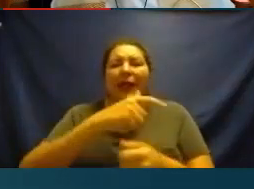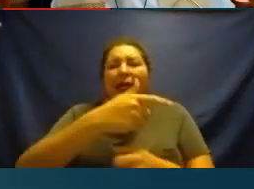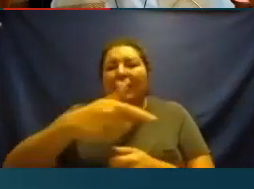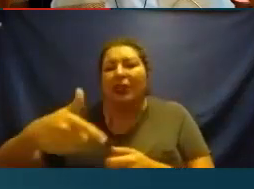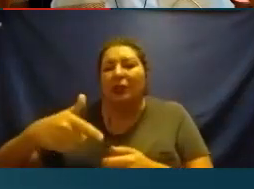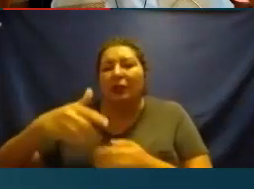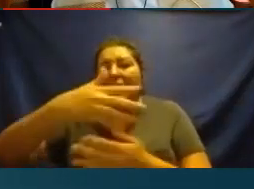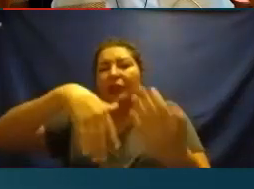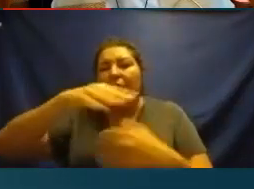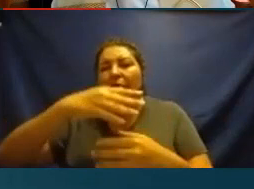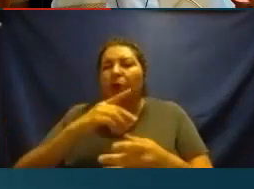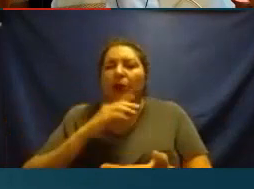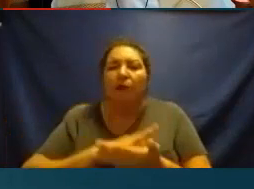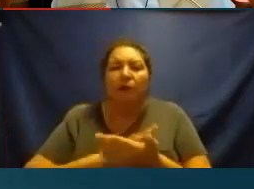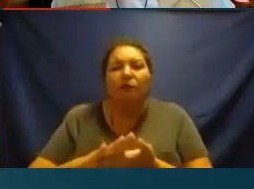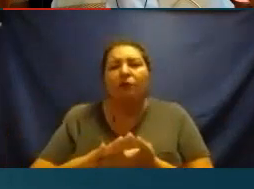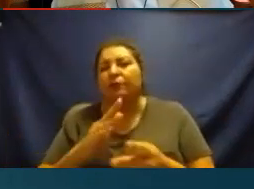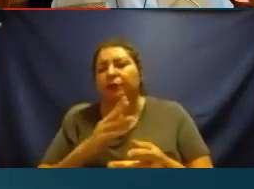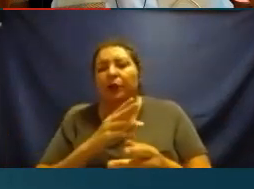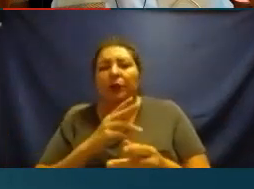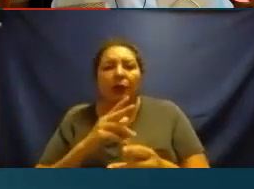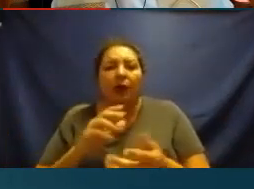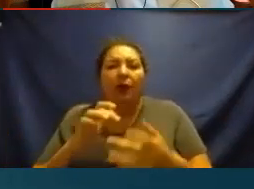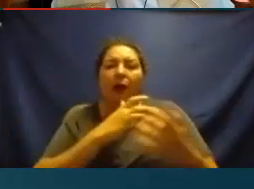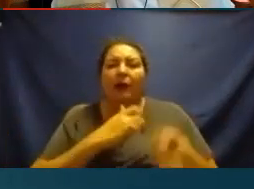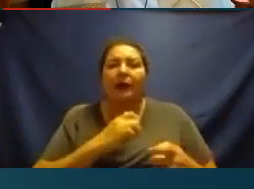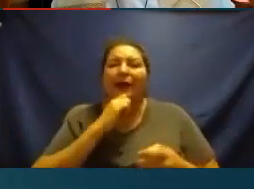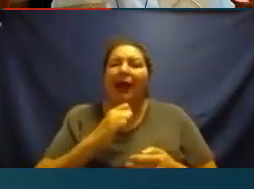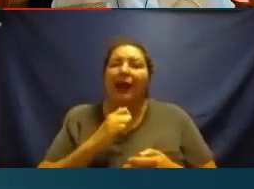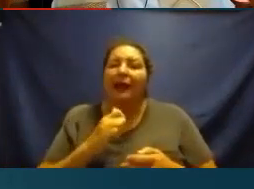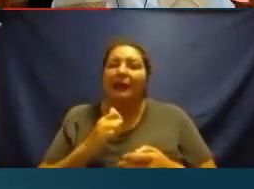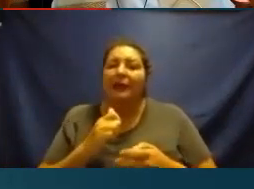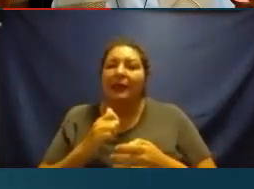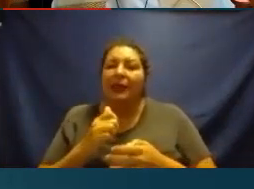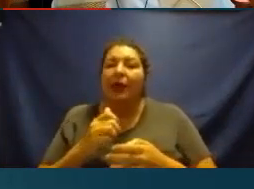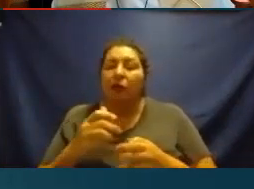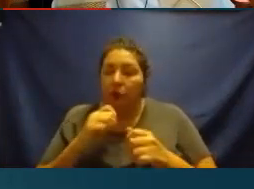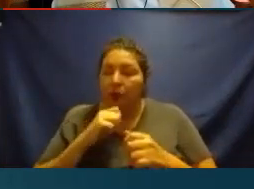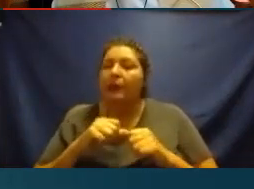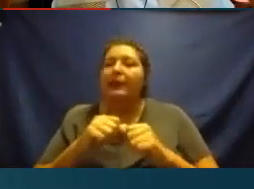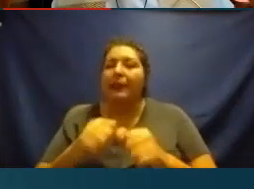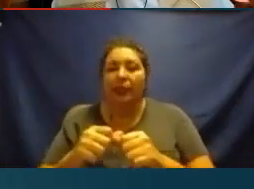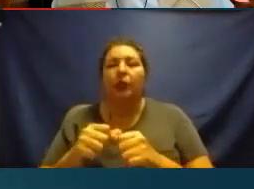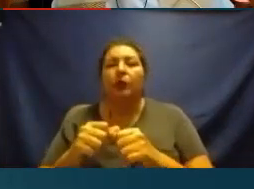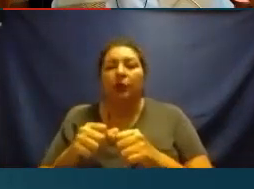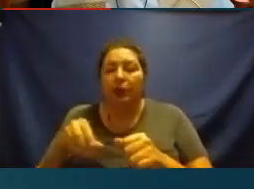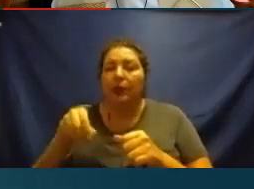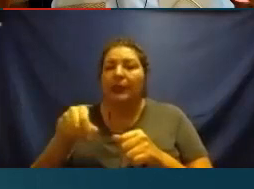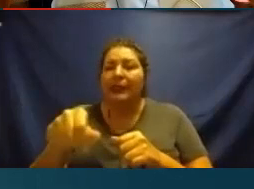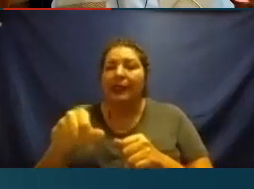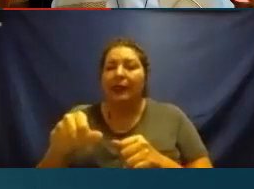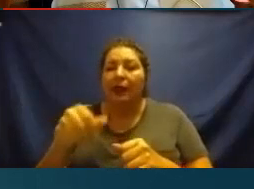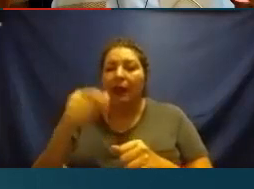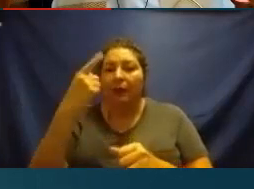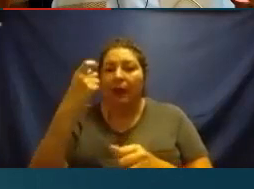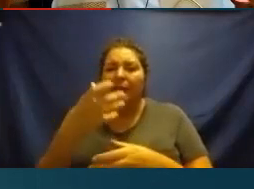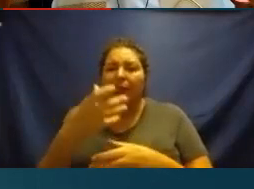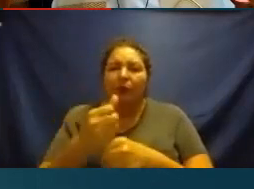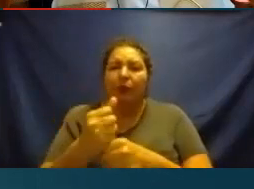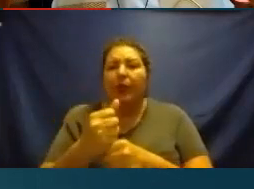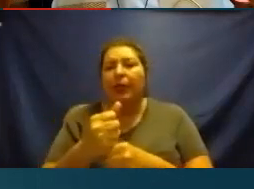born again, not of perishable seed, but of imperishable, through the living and abiding word of God. For